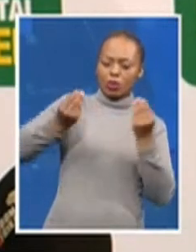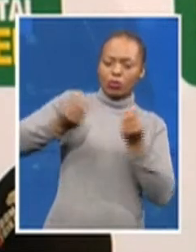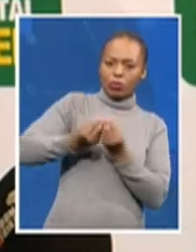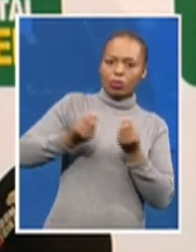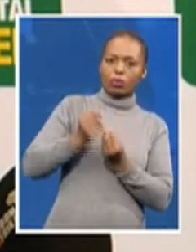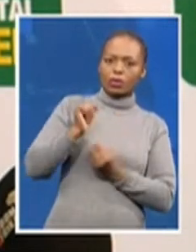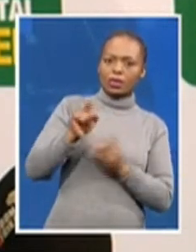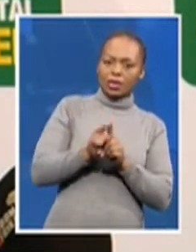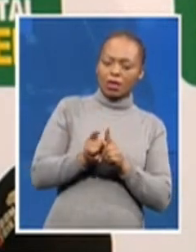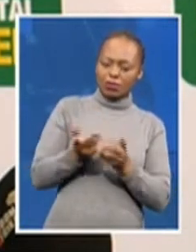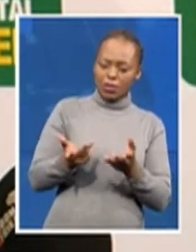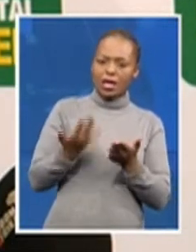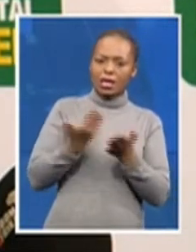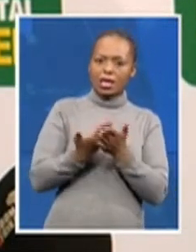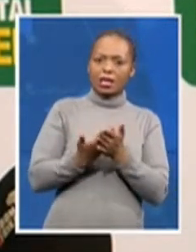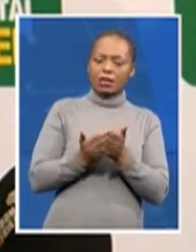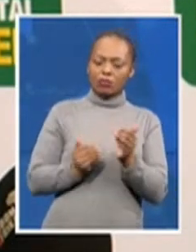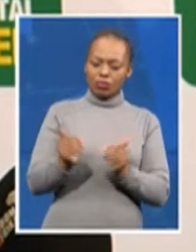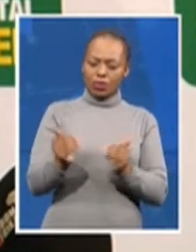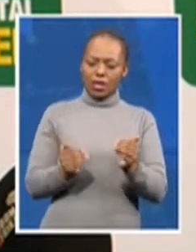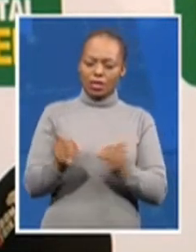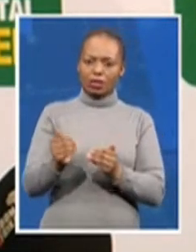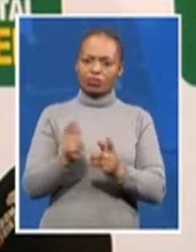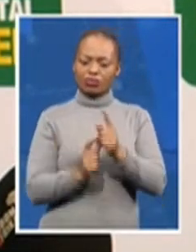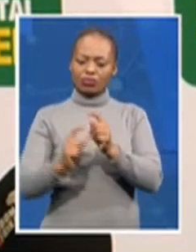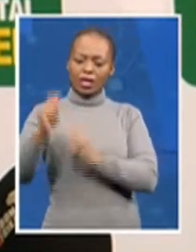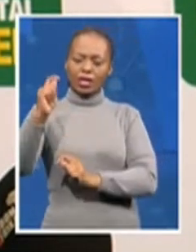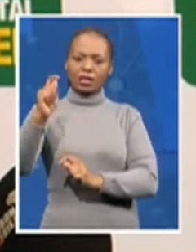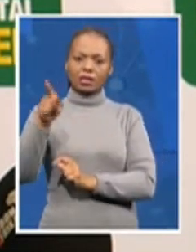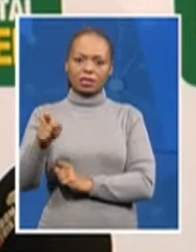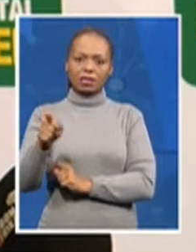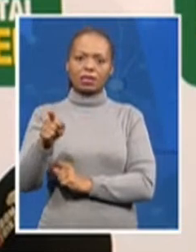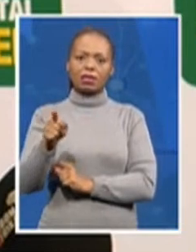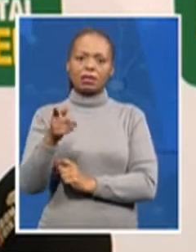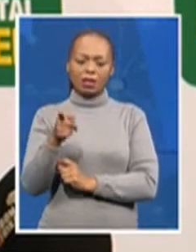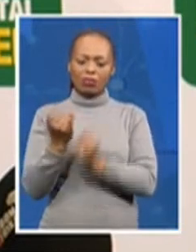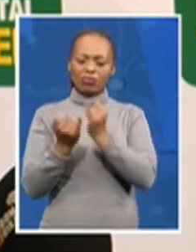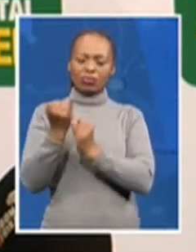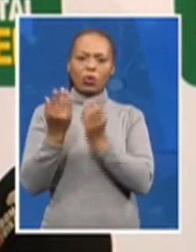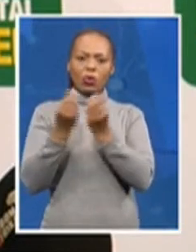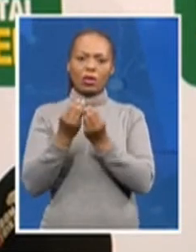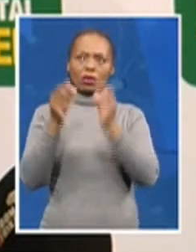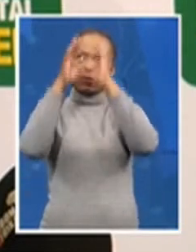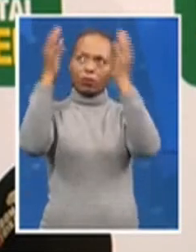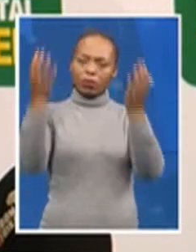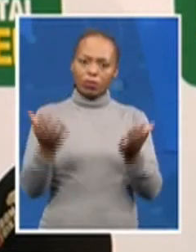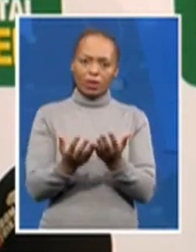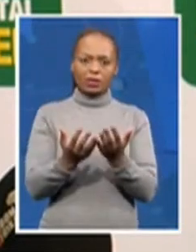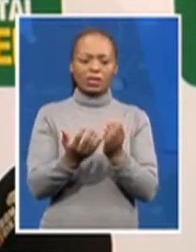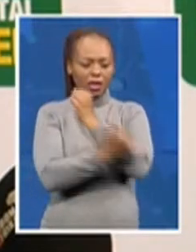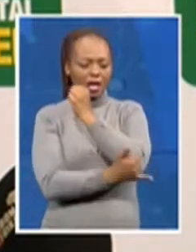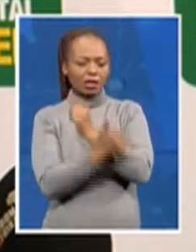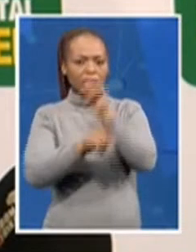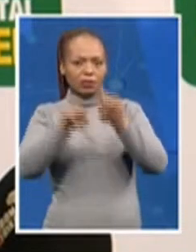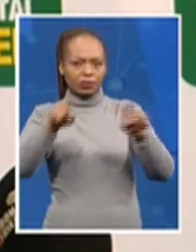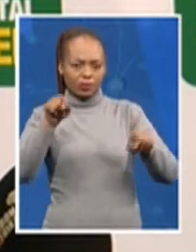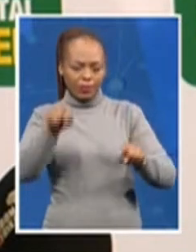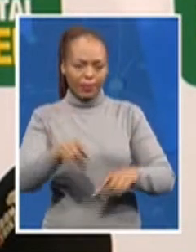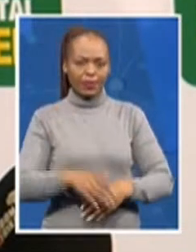the world. We will reflect briefly on the impact of this unrest on